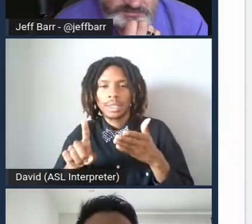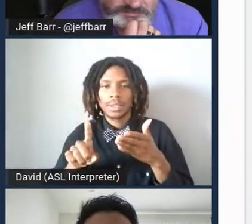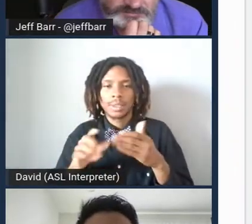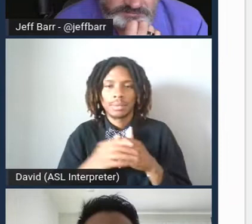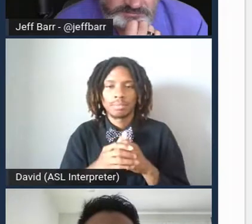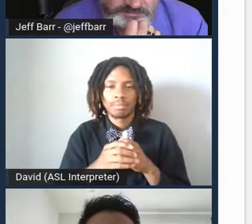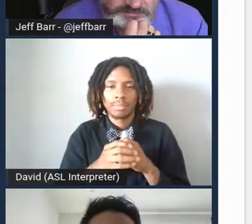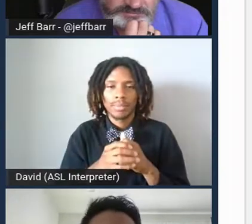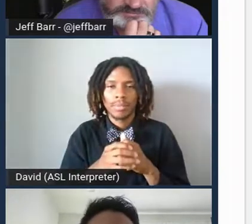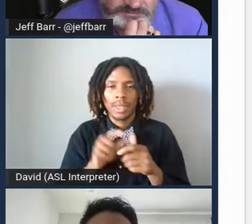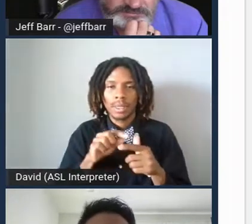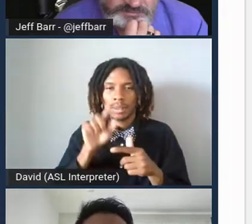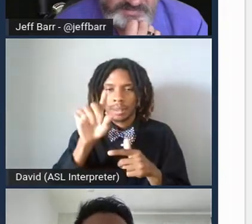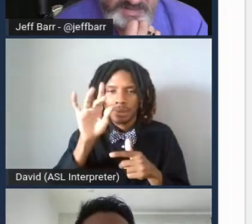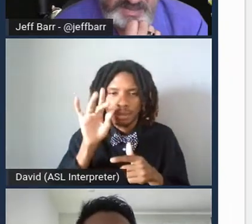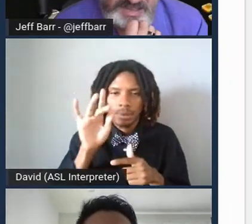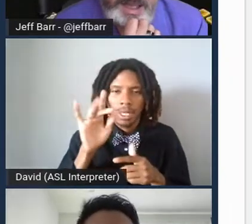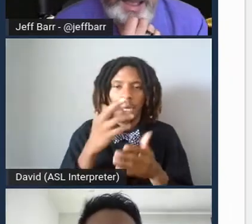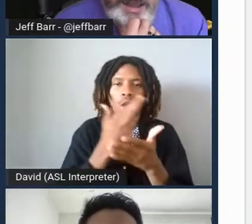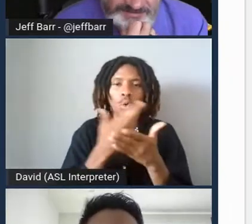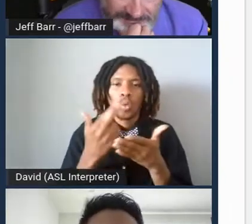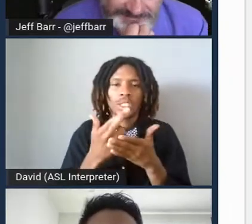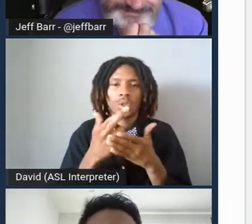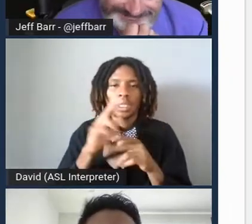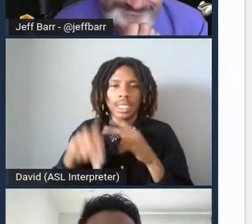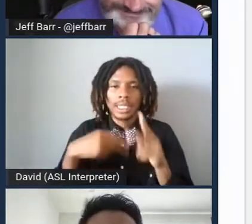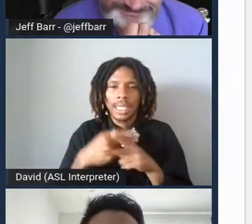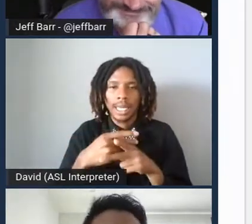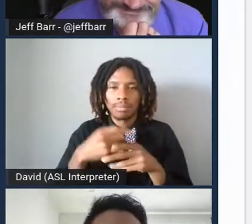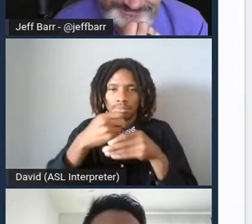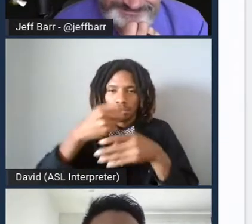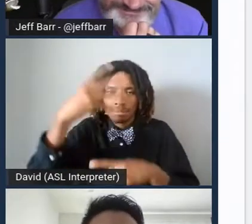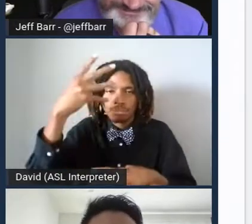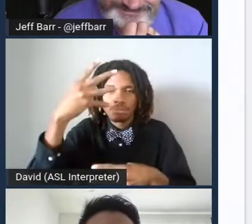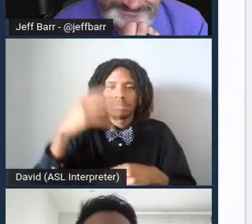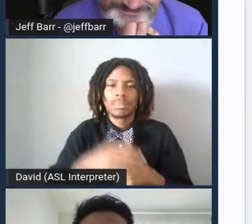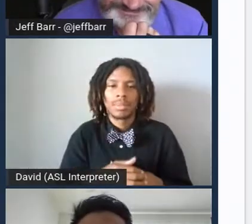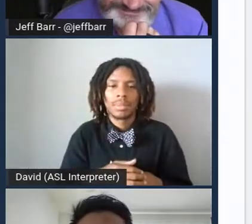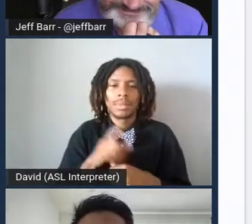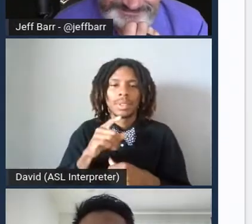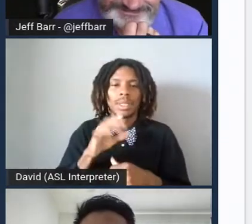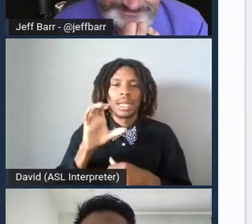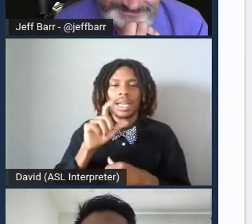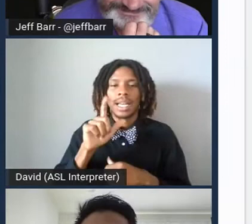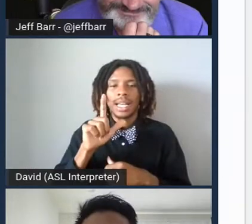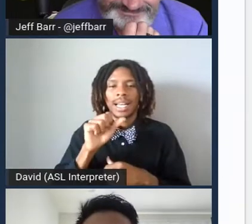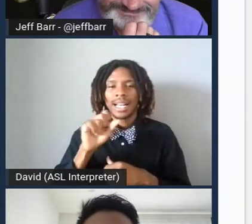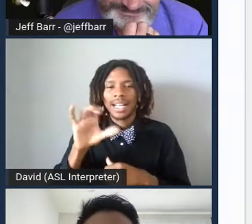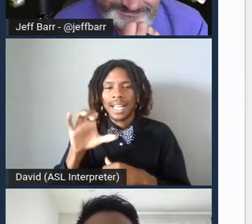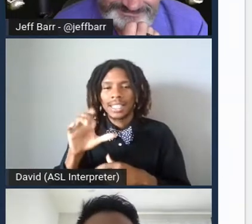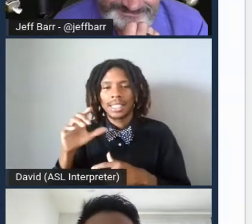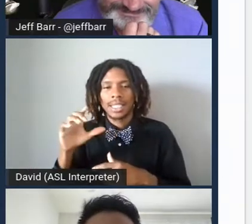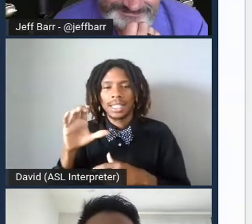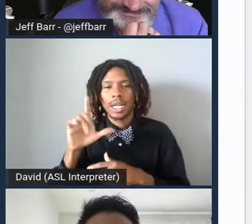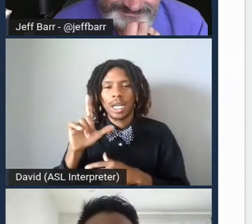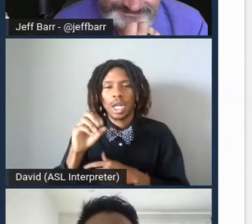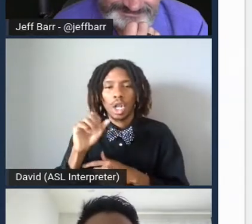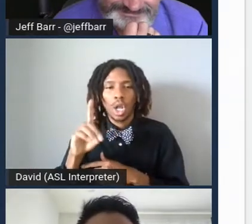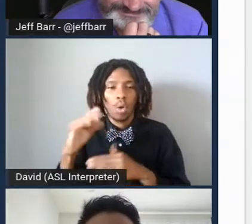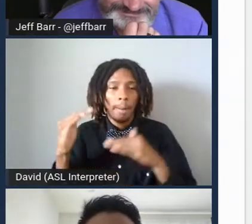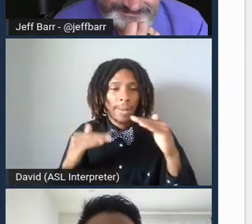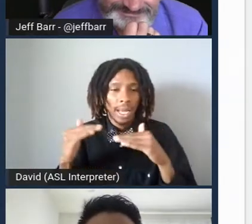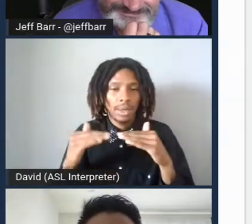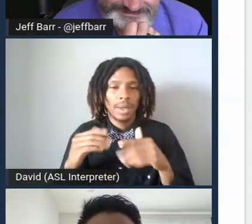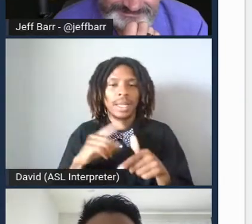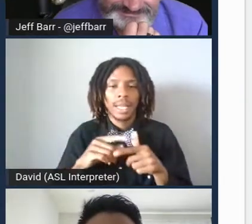And then over here, you can select the resource type. And then you can select the classic load balancer, which then